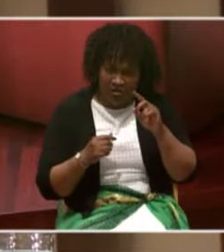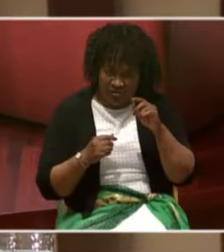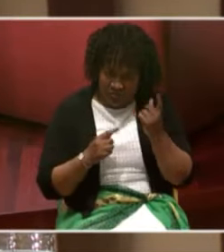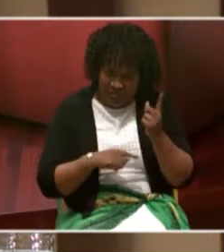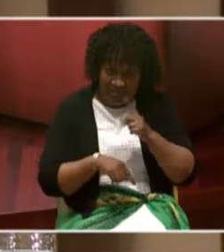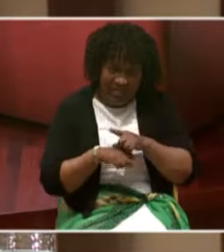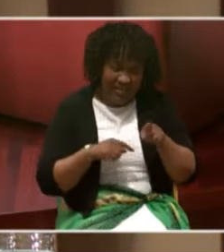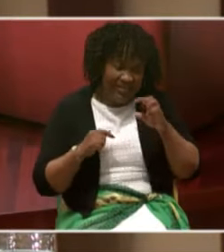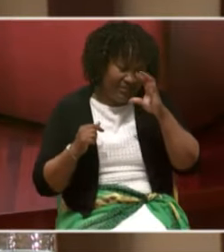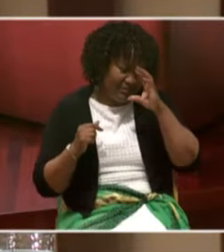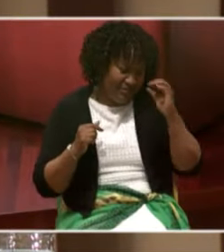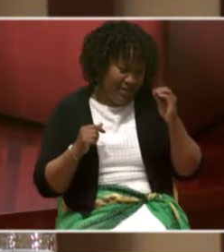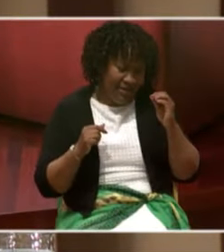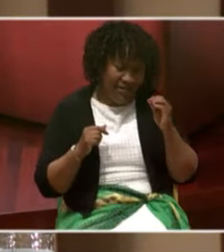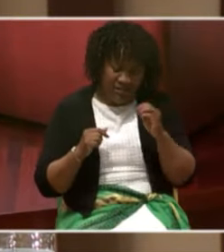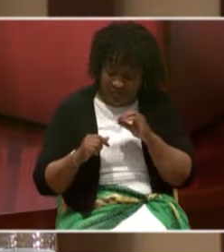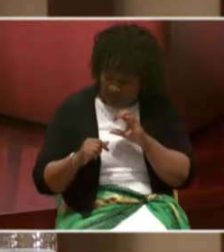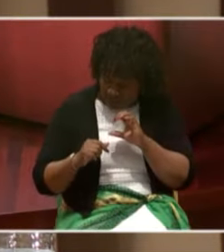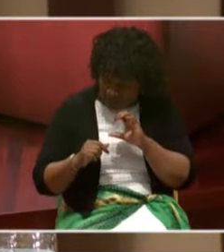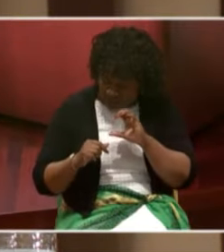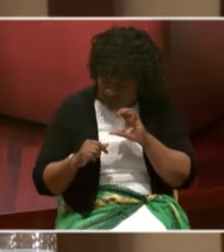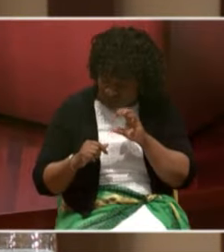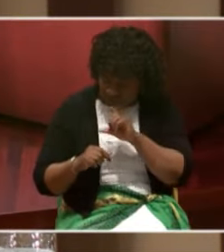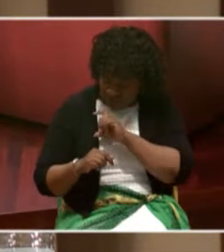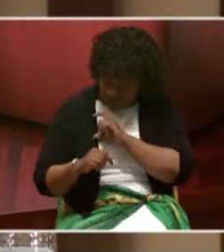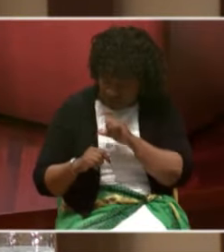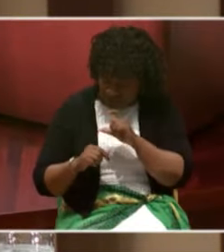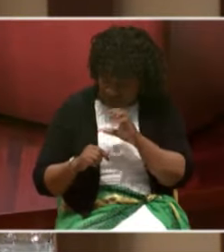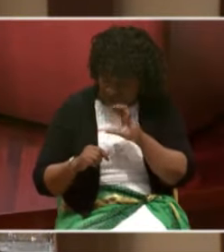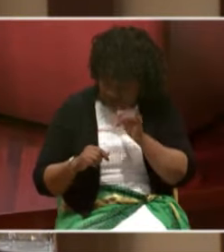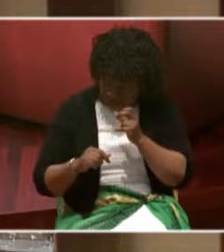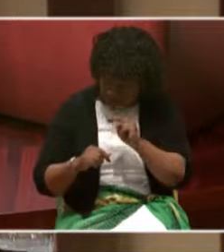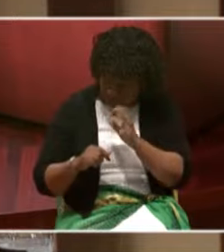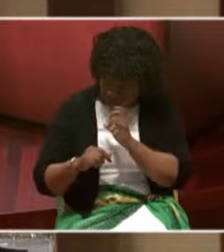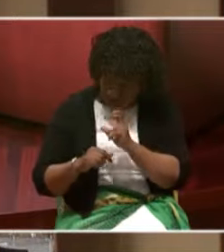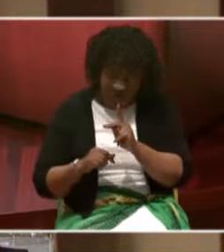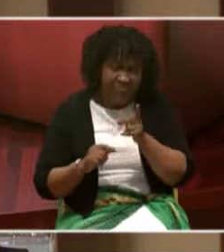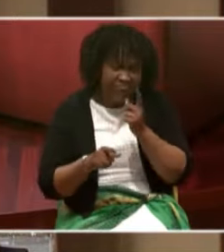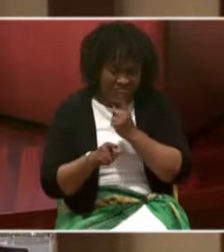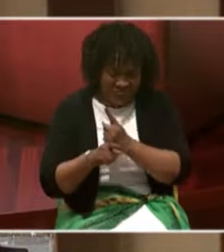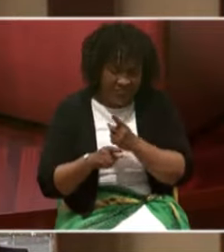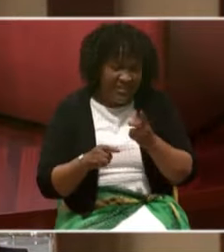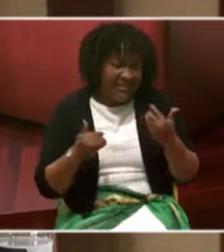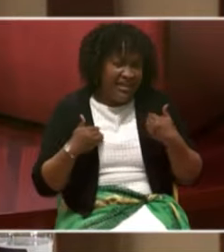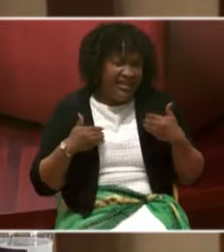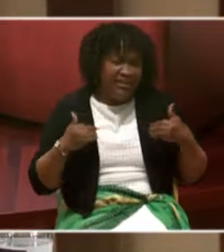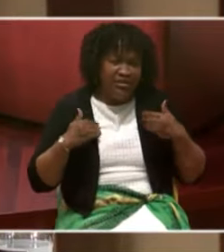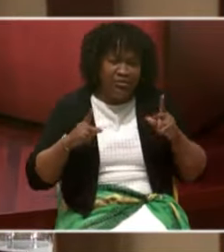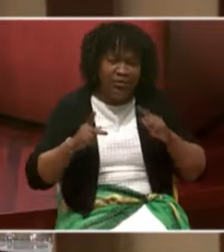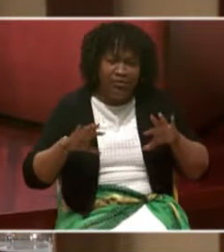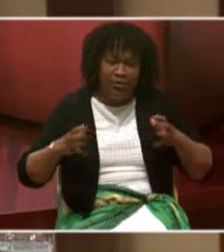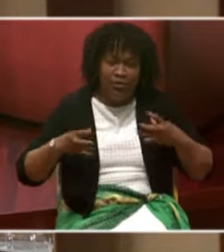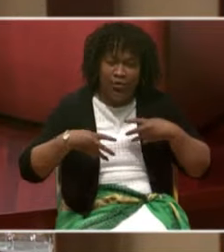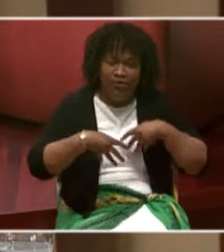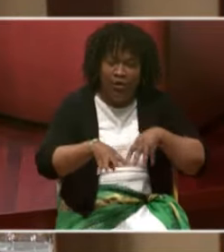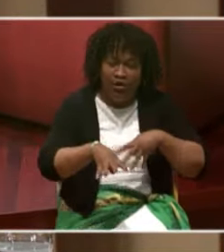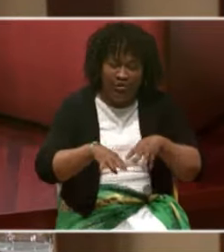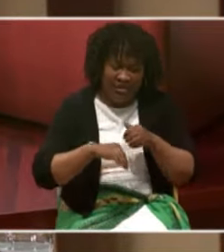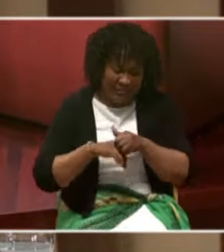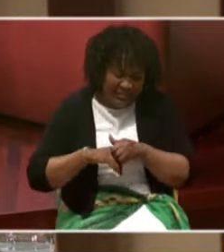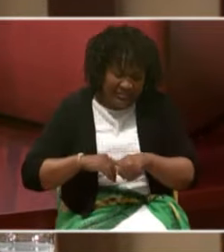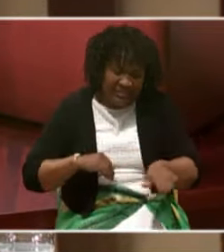of time talking to children. They come to my office from all over